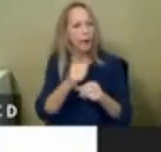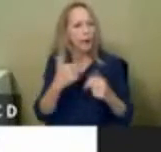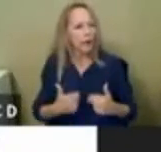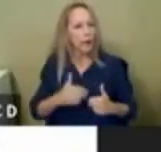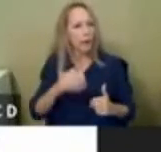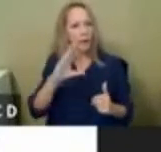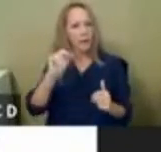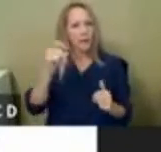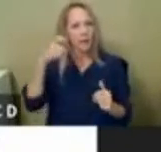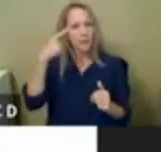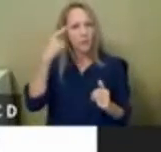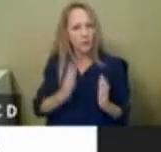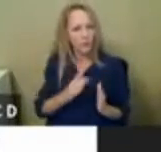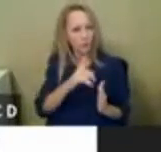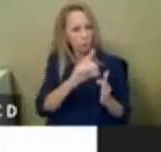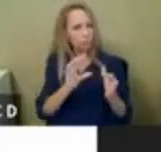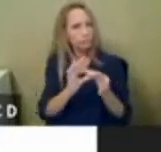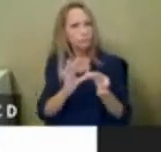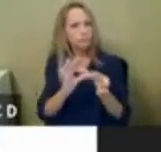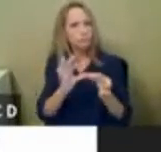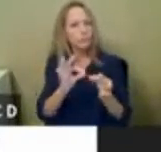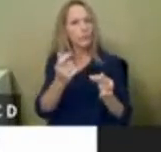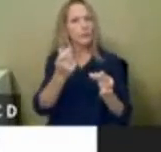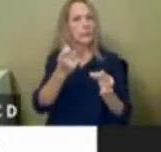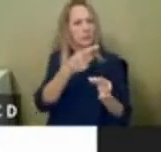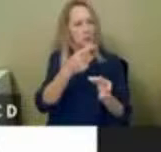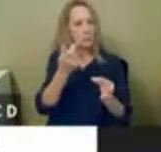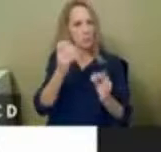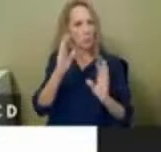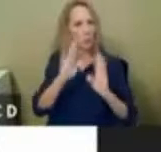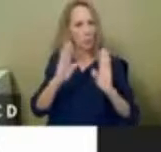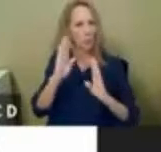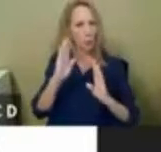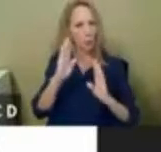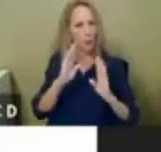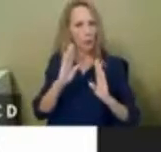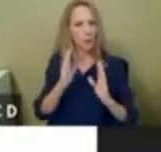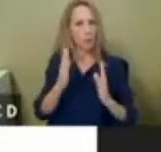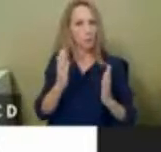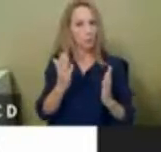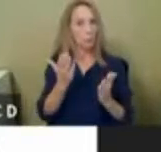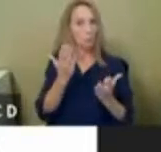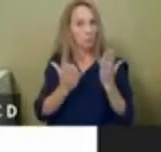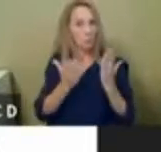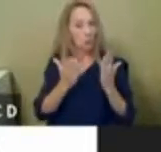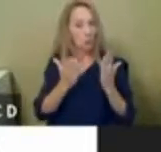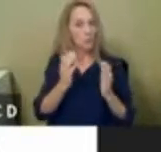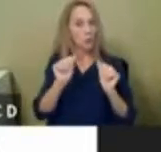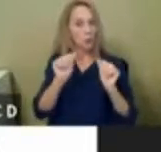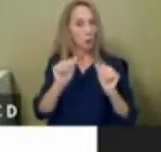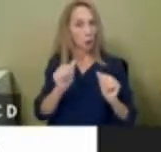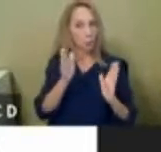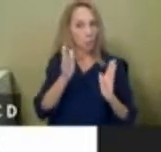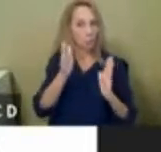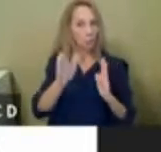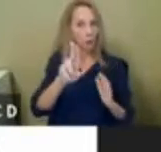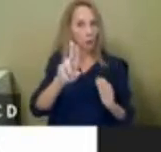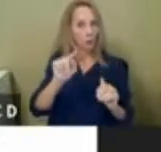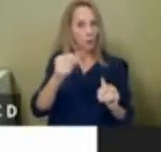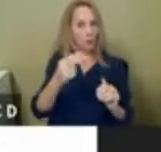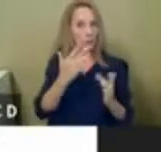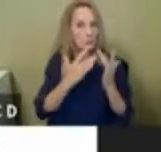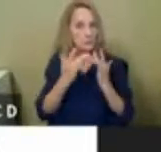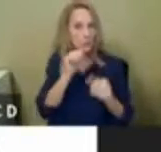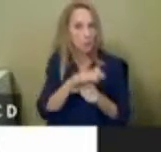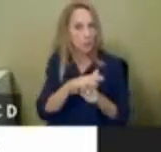this, that there was concern that could really be a reality in the state of Utah. We have some of these